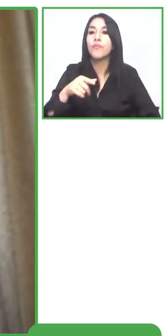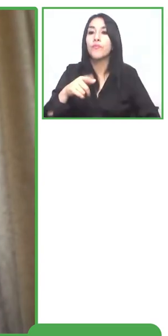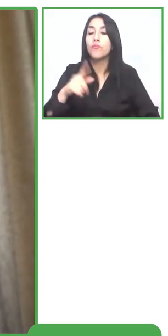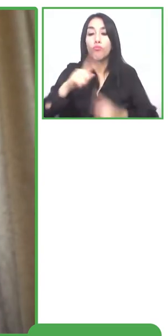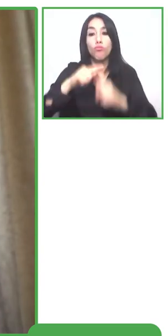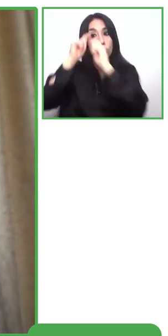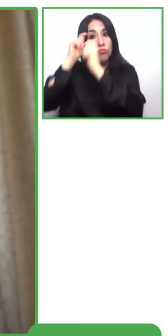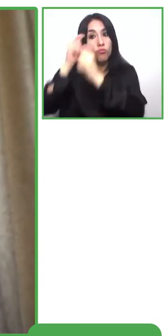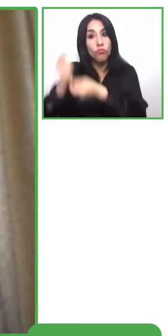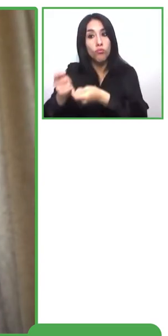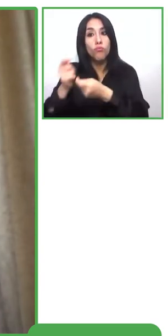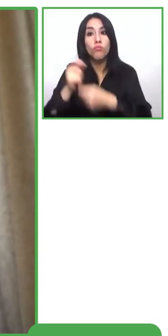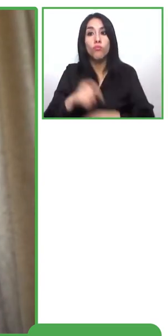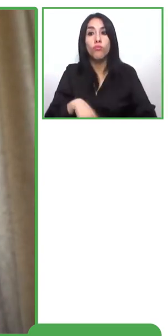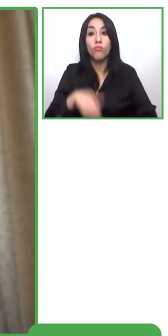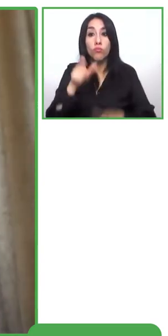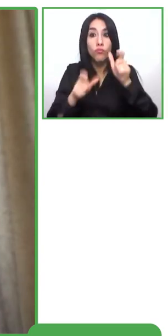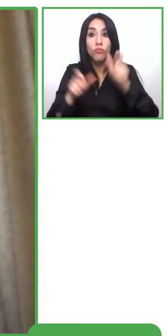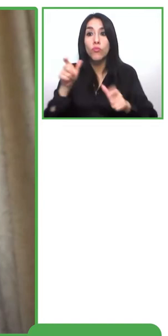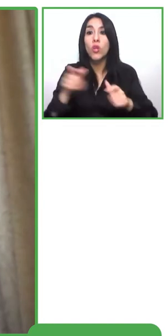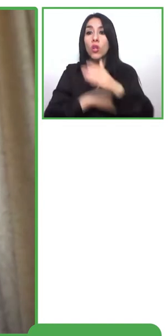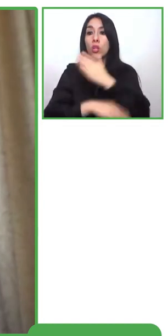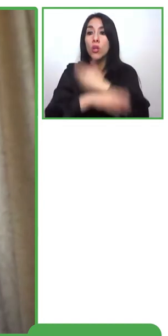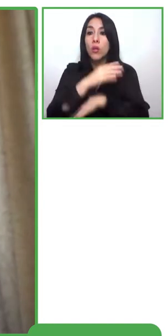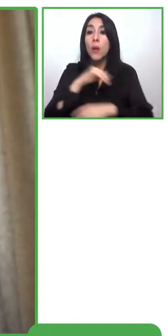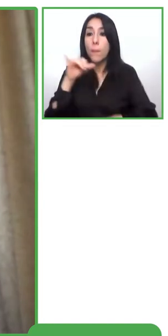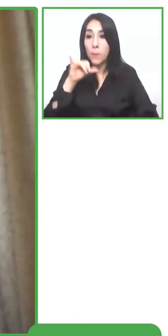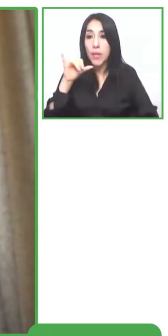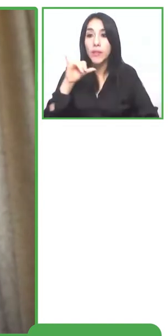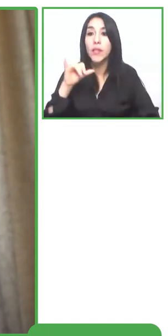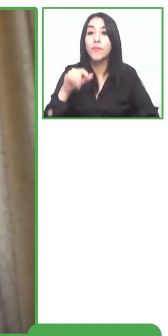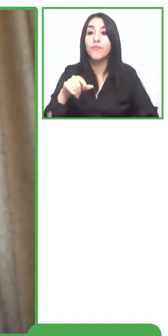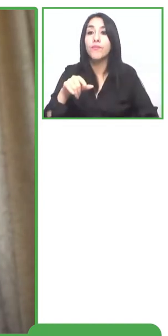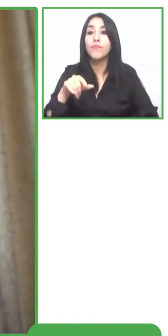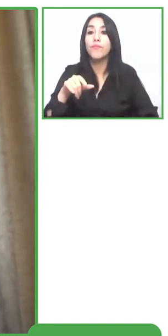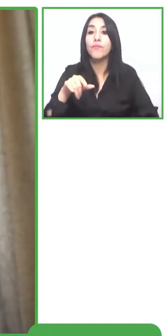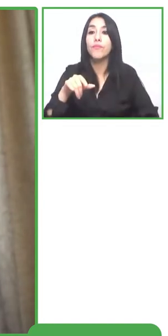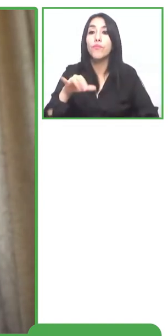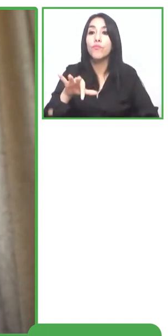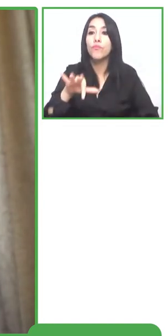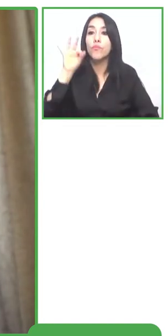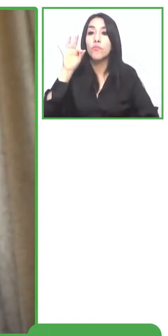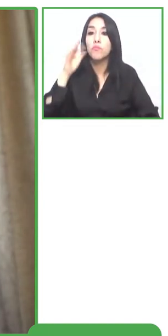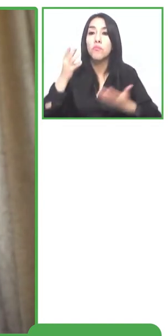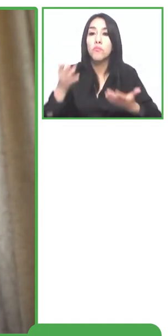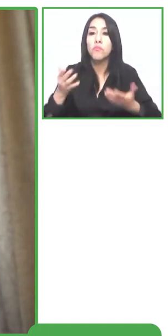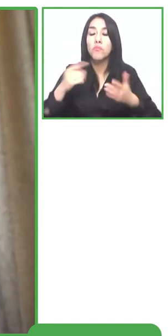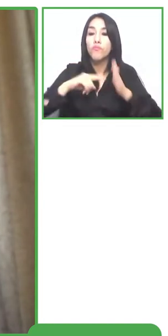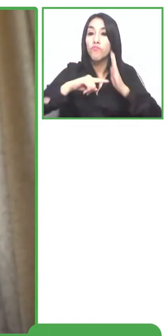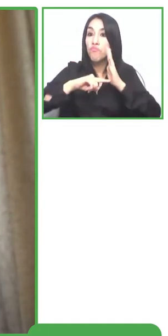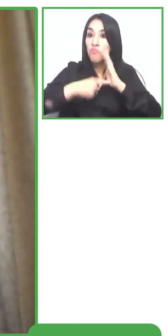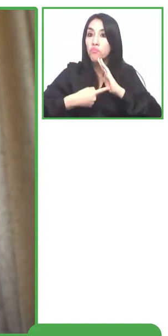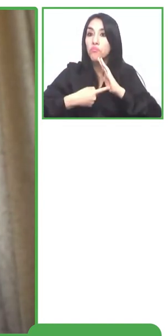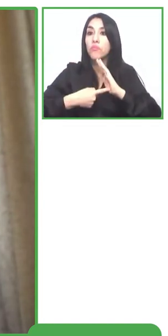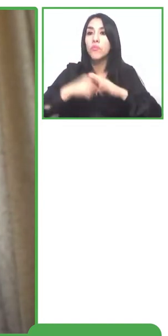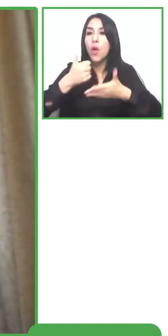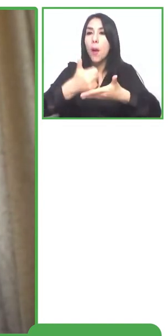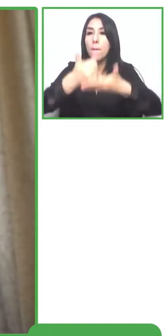ourselves as people with disabilities, and in a way to gain those tools that will allow us to be